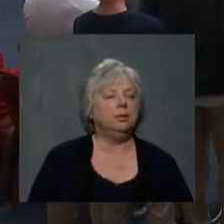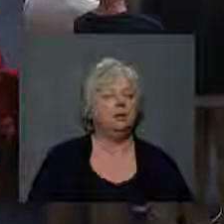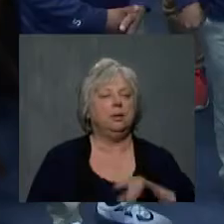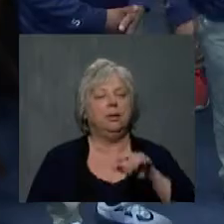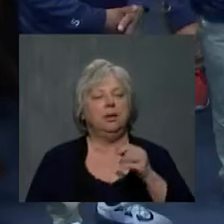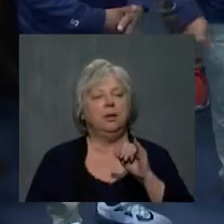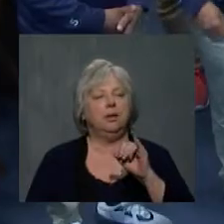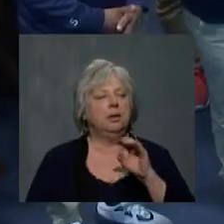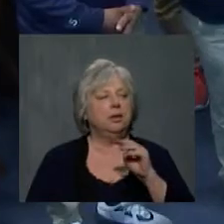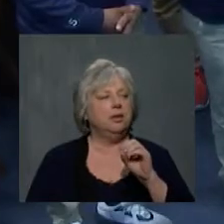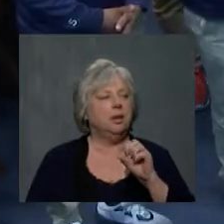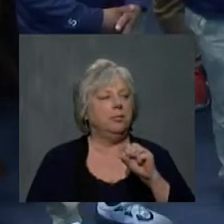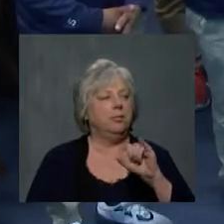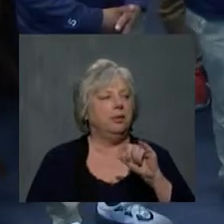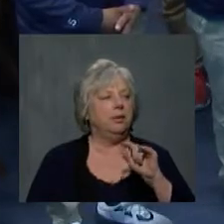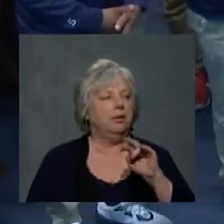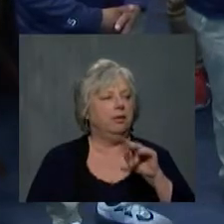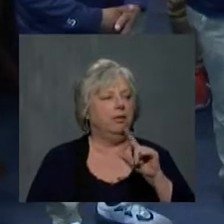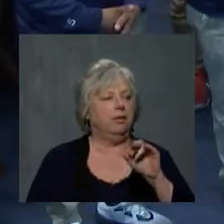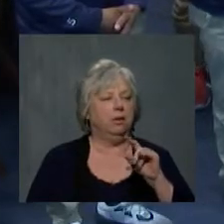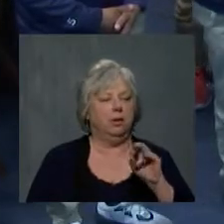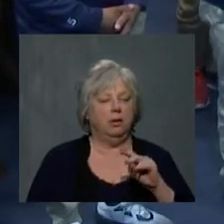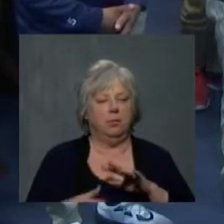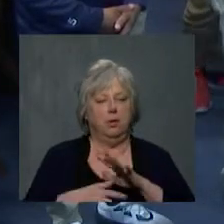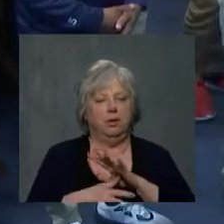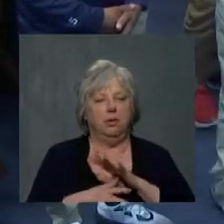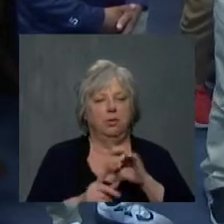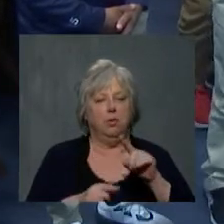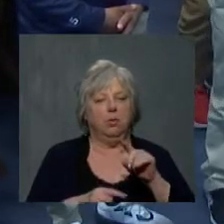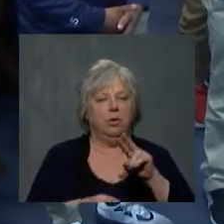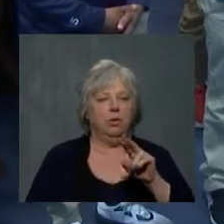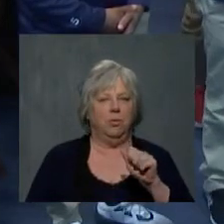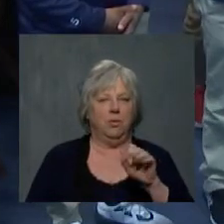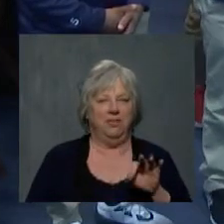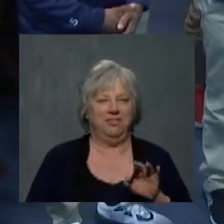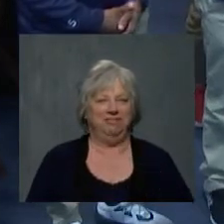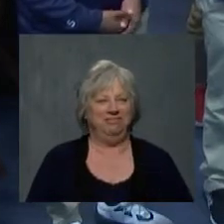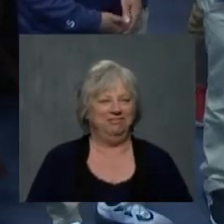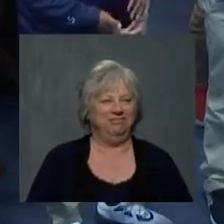James Singleton, I'm a senior, and I'm headed to the University of Arkansas next year.